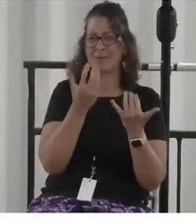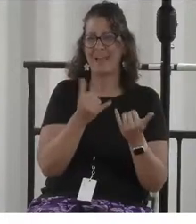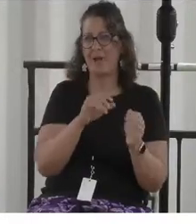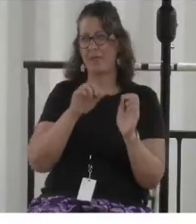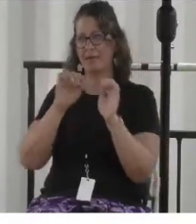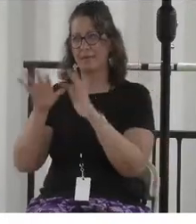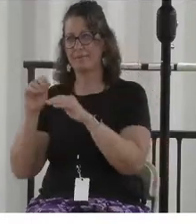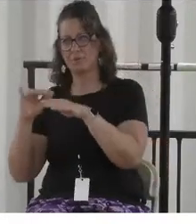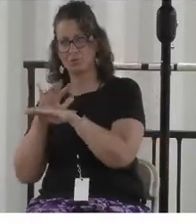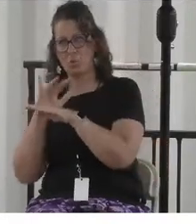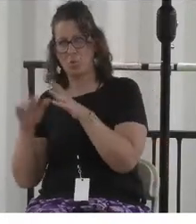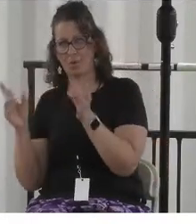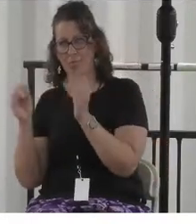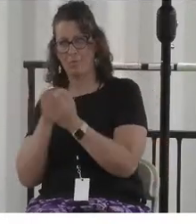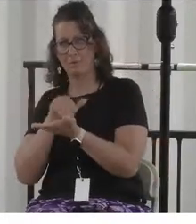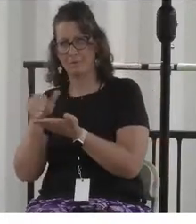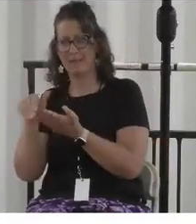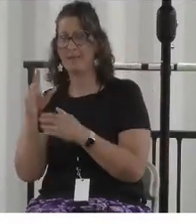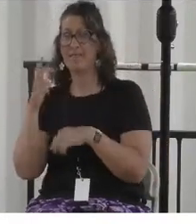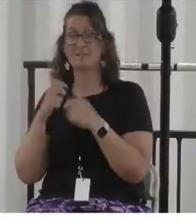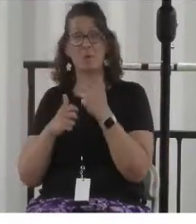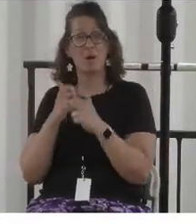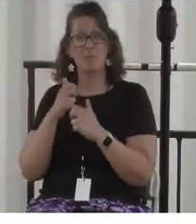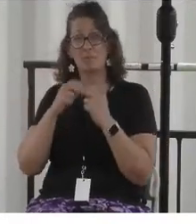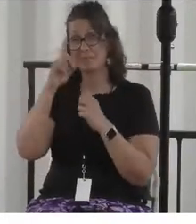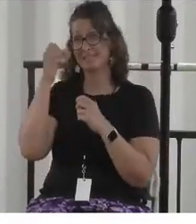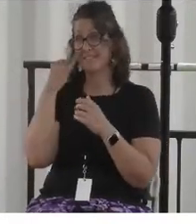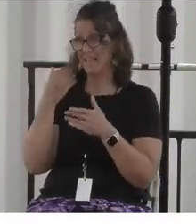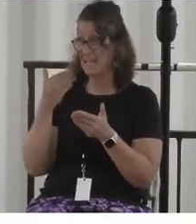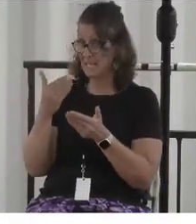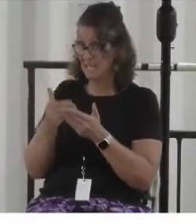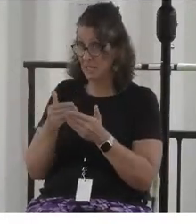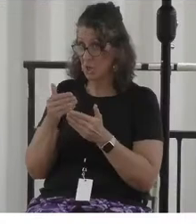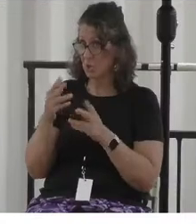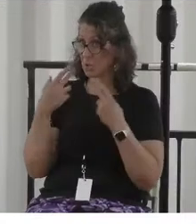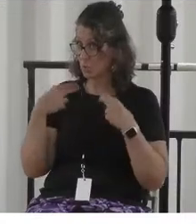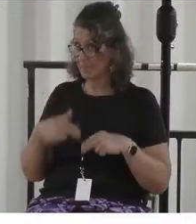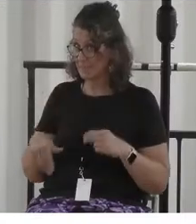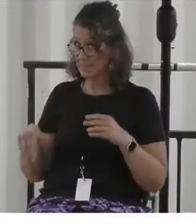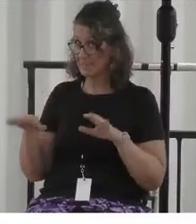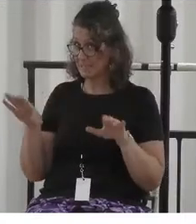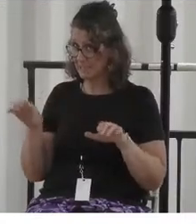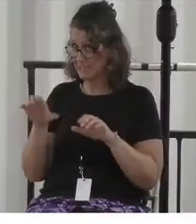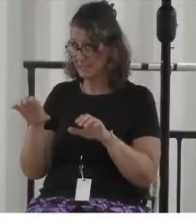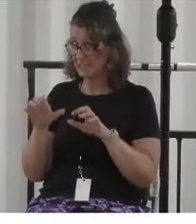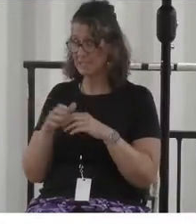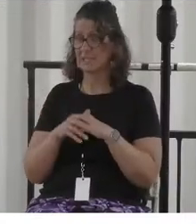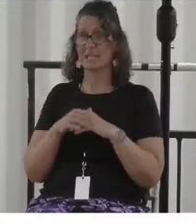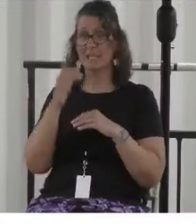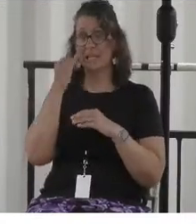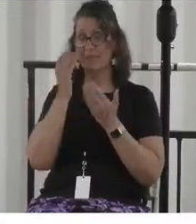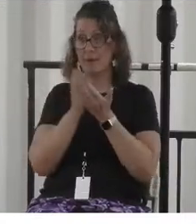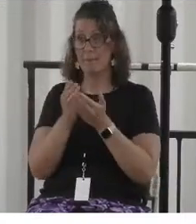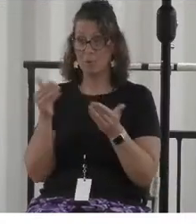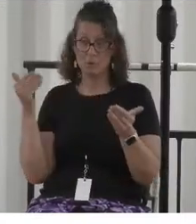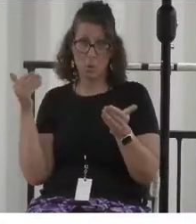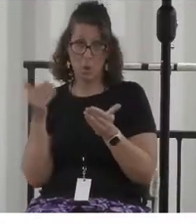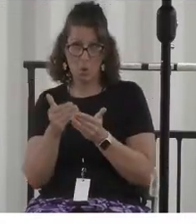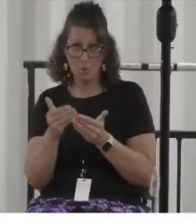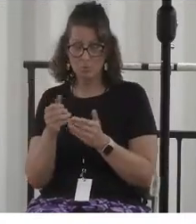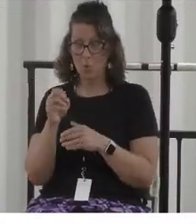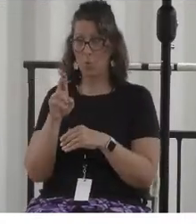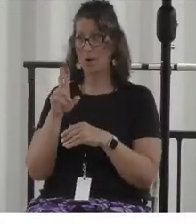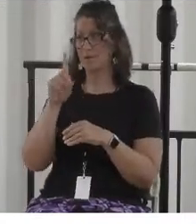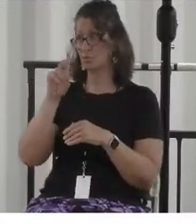frequently. And it's a problem because if they're somewhere near where there's human activity, if you have a boat that comes by too closely, or